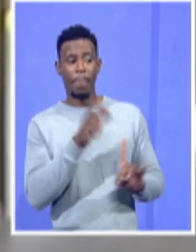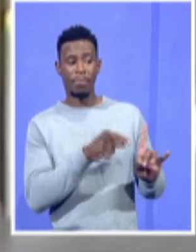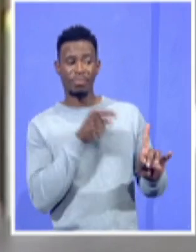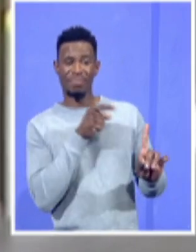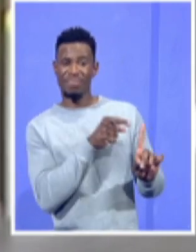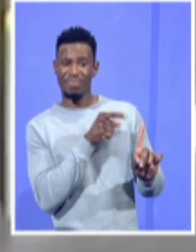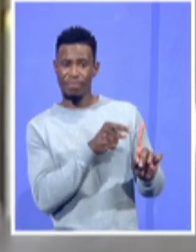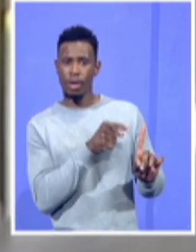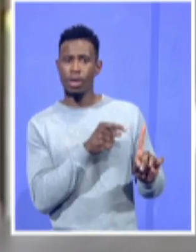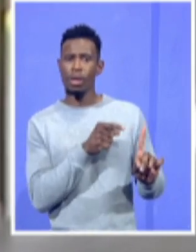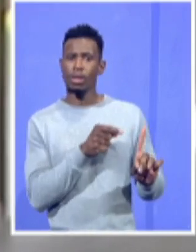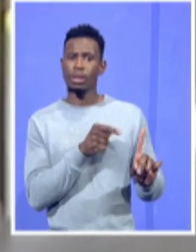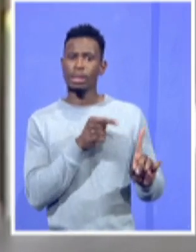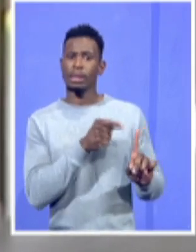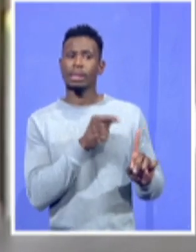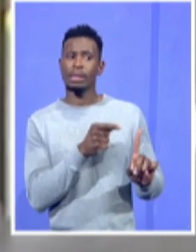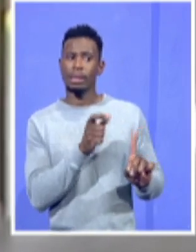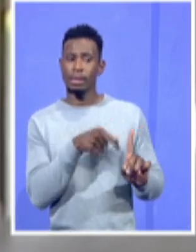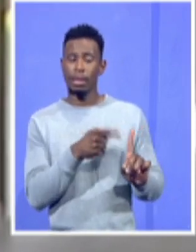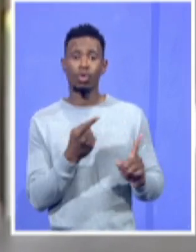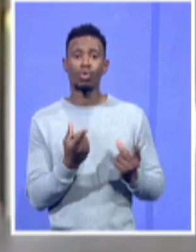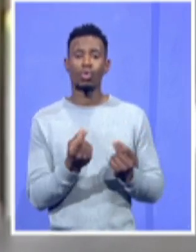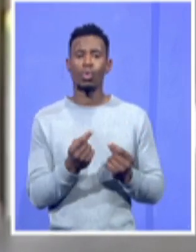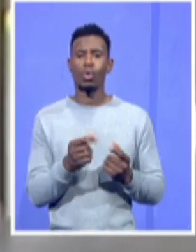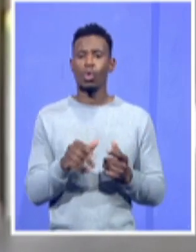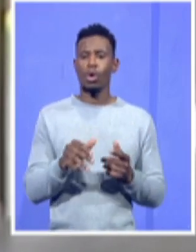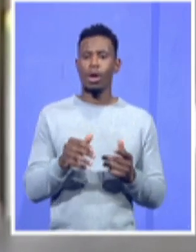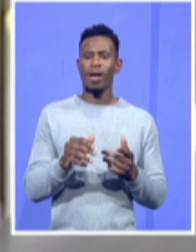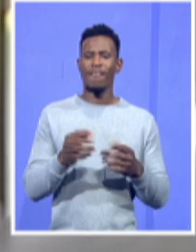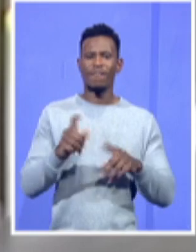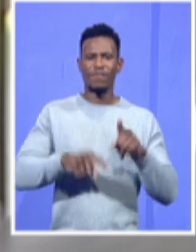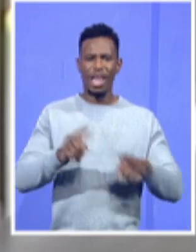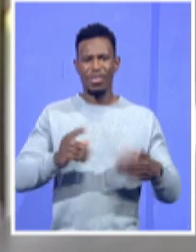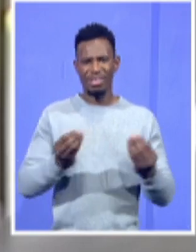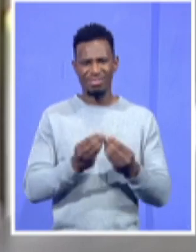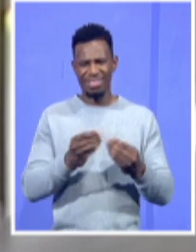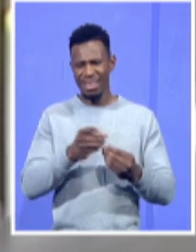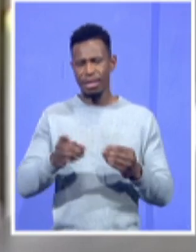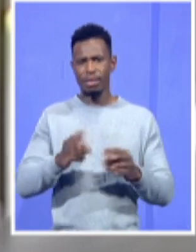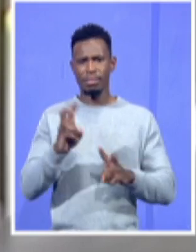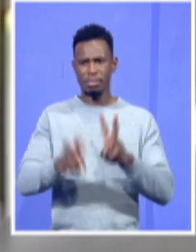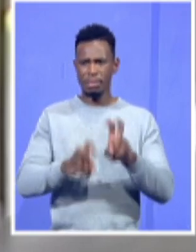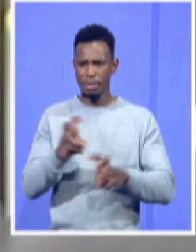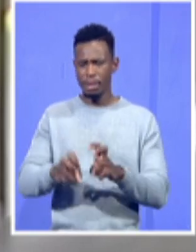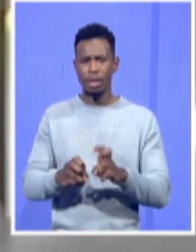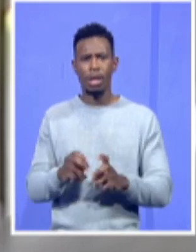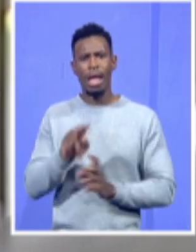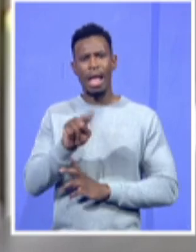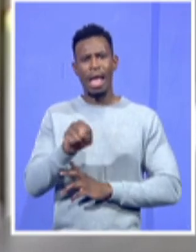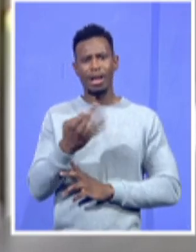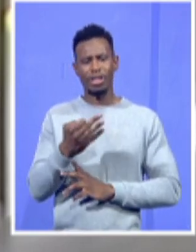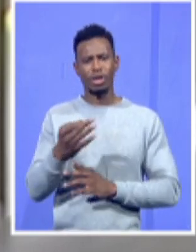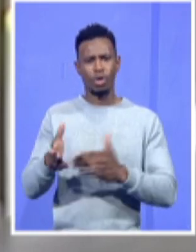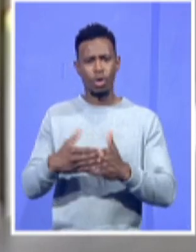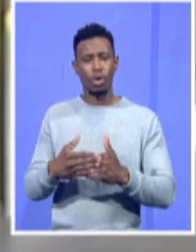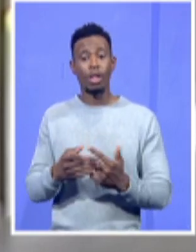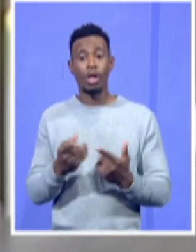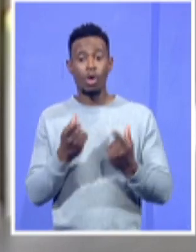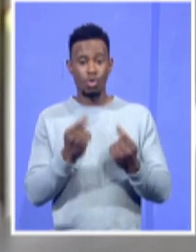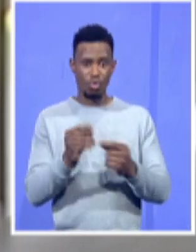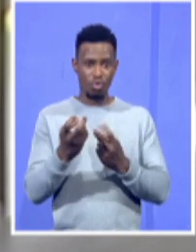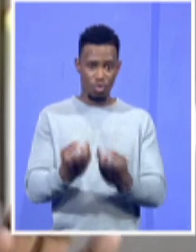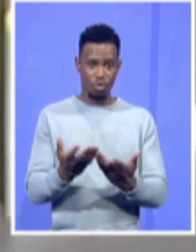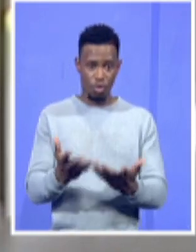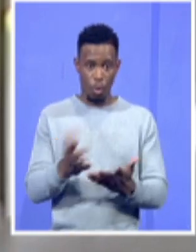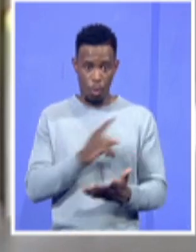to burn various properties in the province, to loot, to close the AN3, was done in the name of former President Jacob Zuma